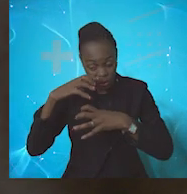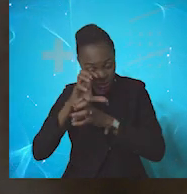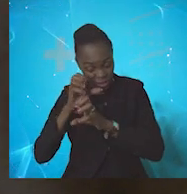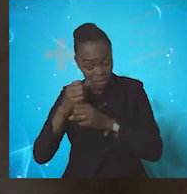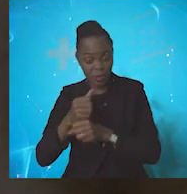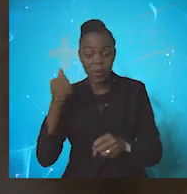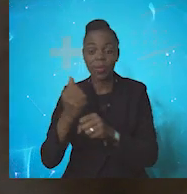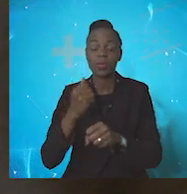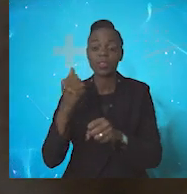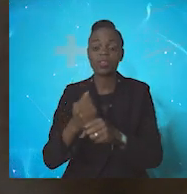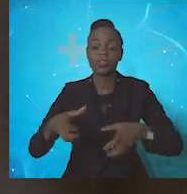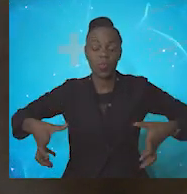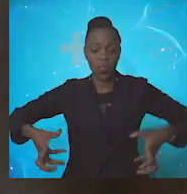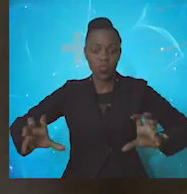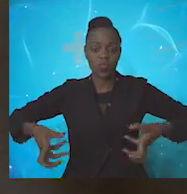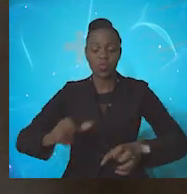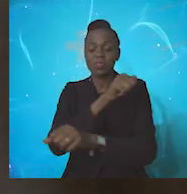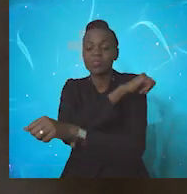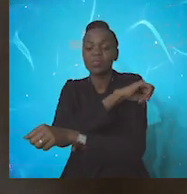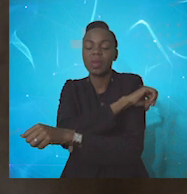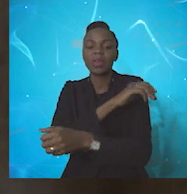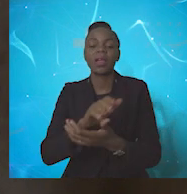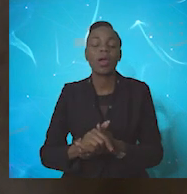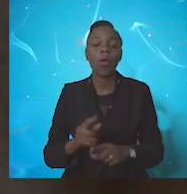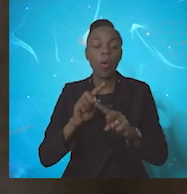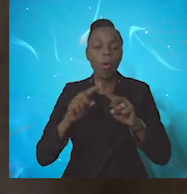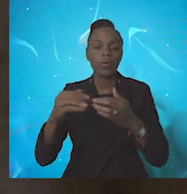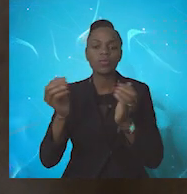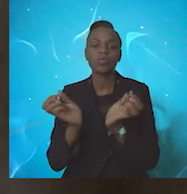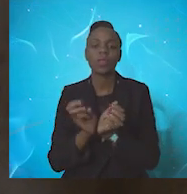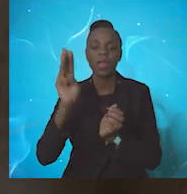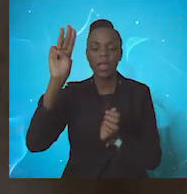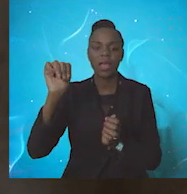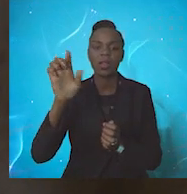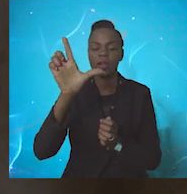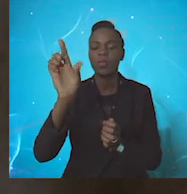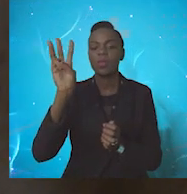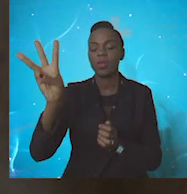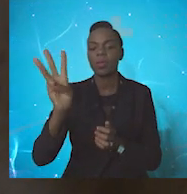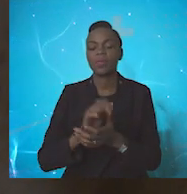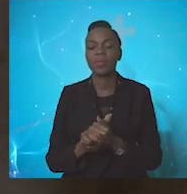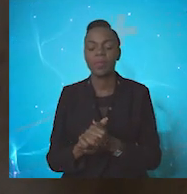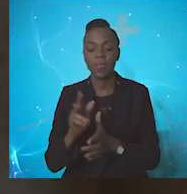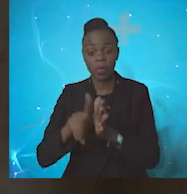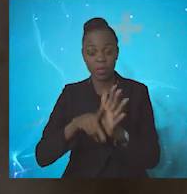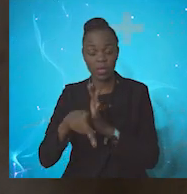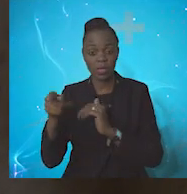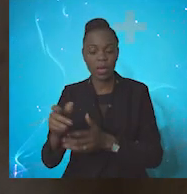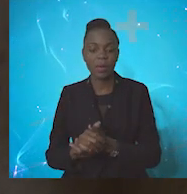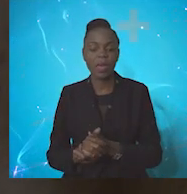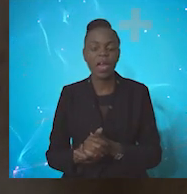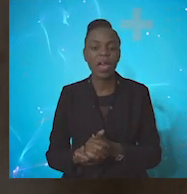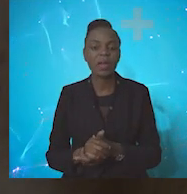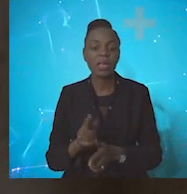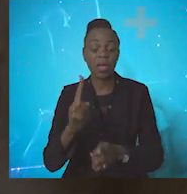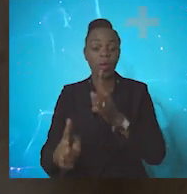working with Queen Elizabeth Central Hospital, as well as the Malawi Liverpool Welcome Program on the ShareCM project, and she will take us on